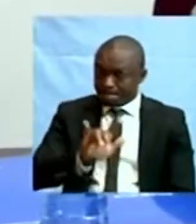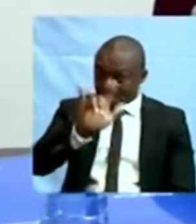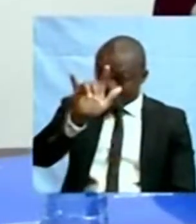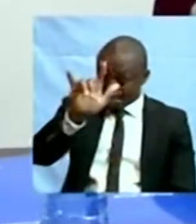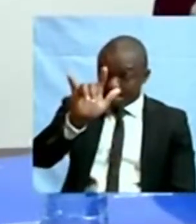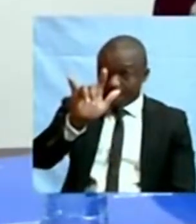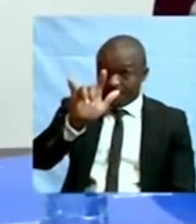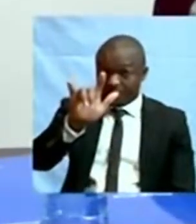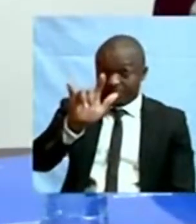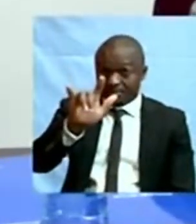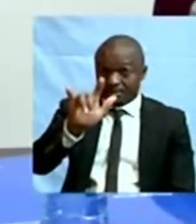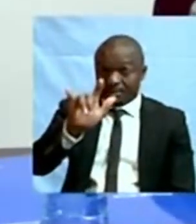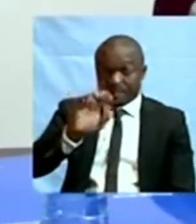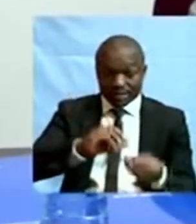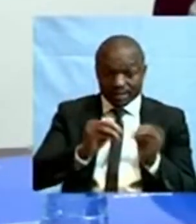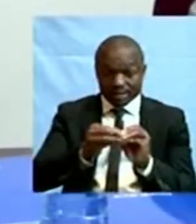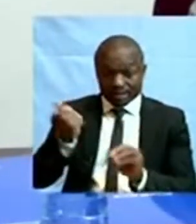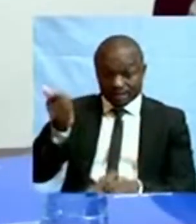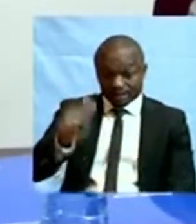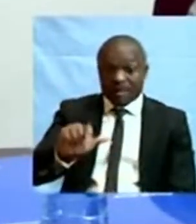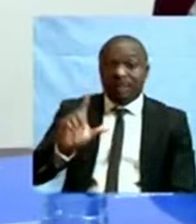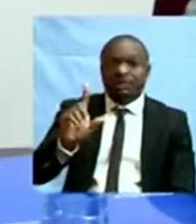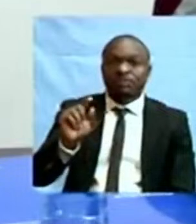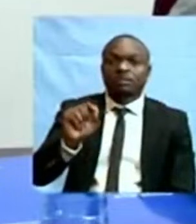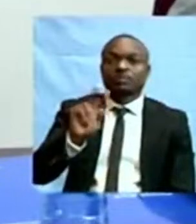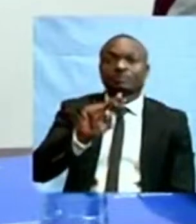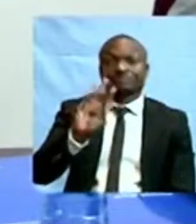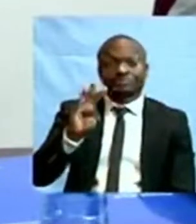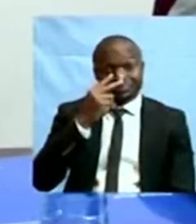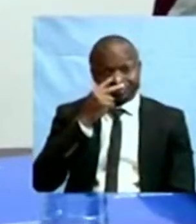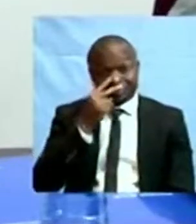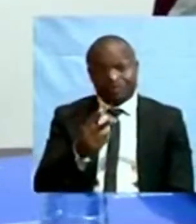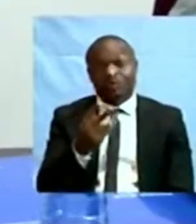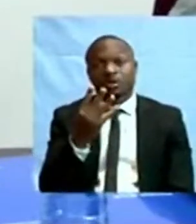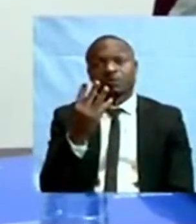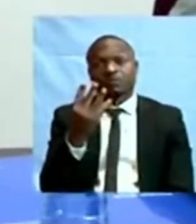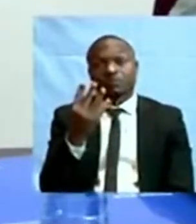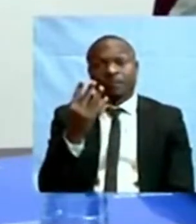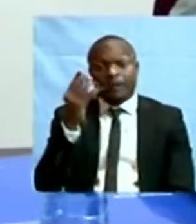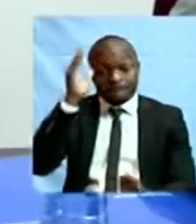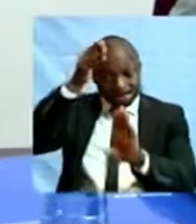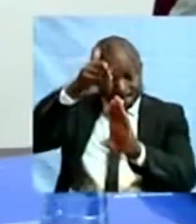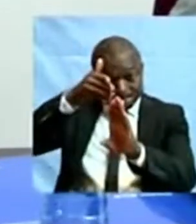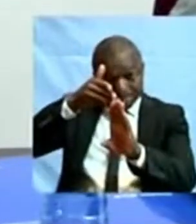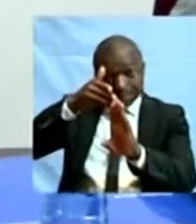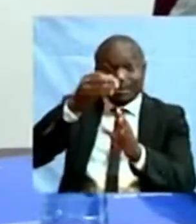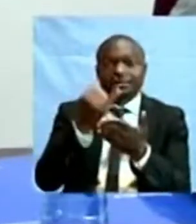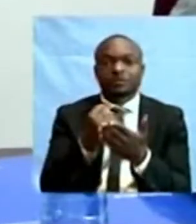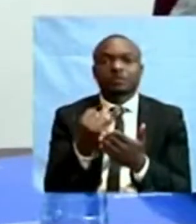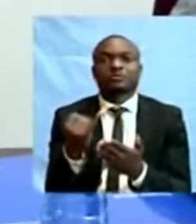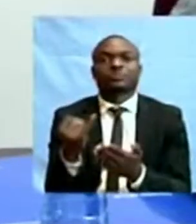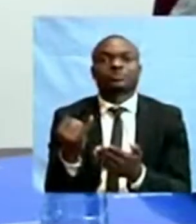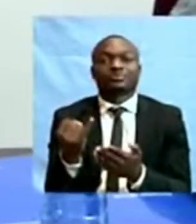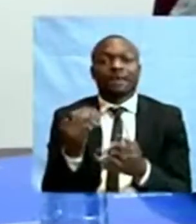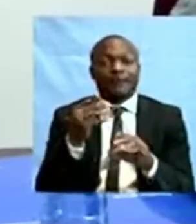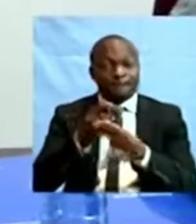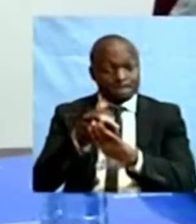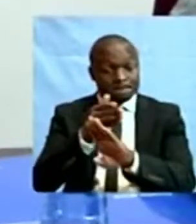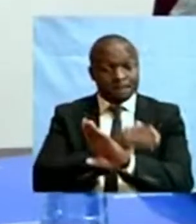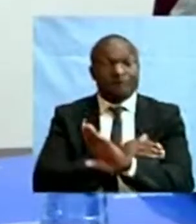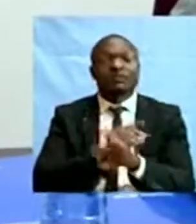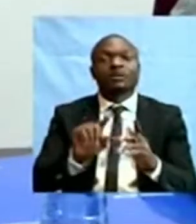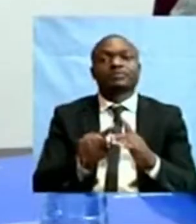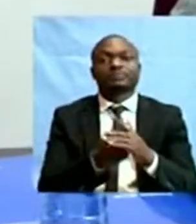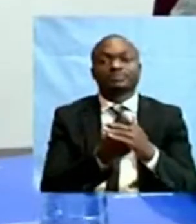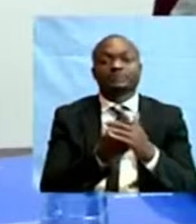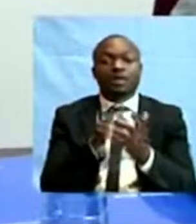of number 10 of 2024. We look at four particular issues, as I've already indicated. But before I move in,